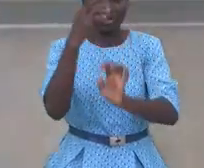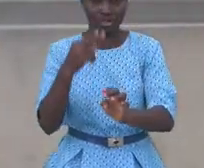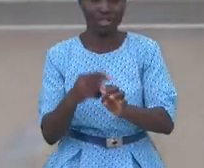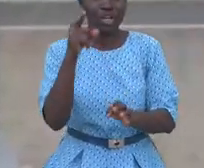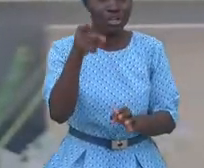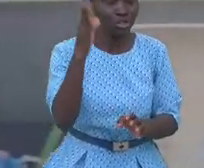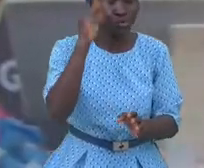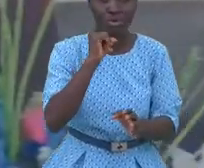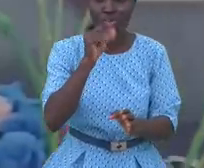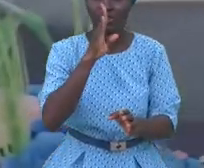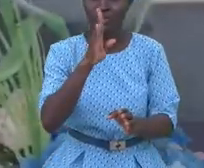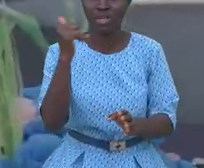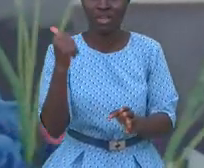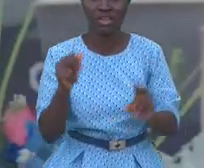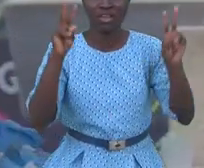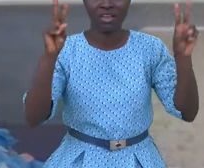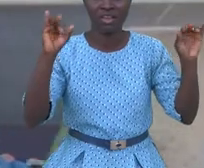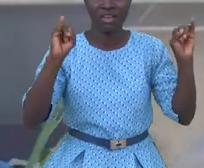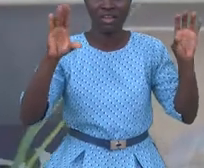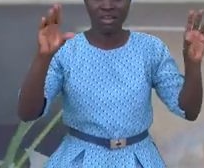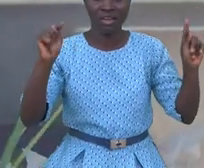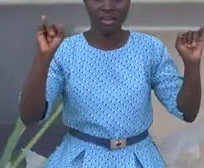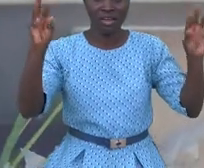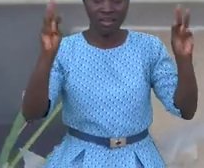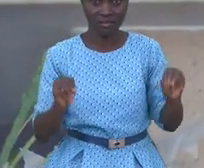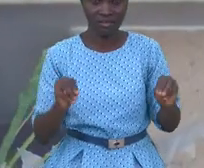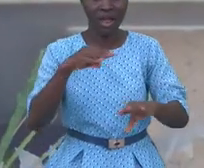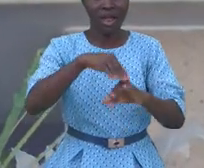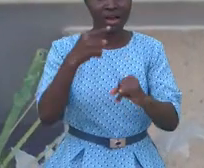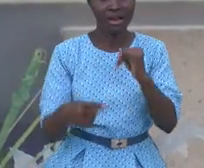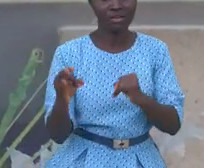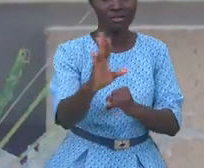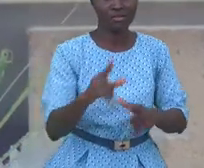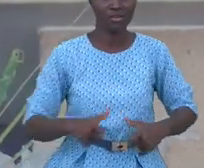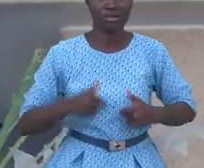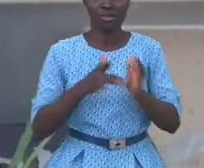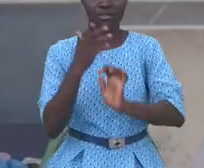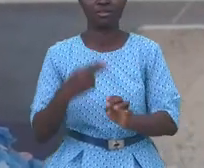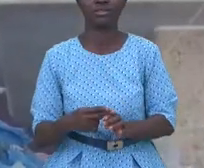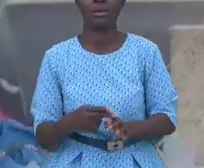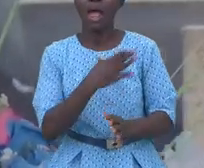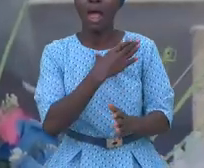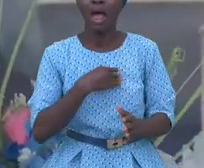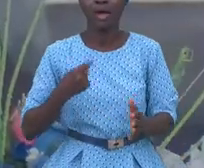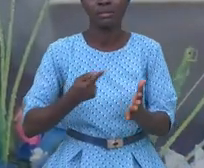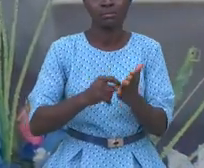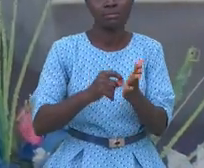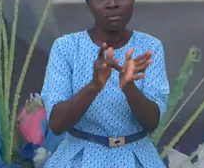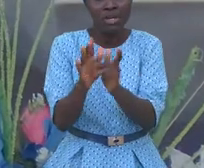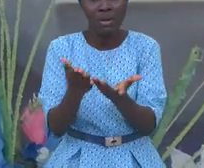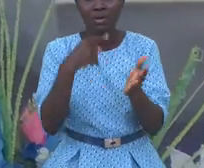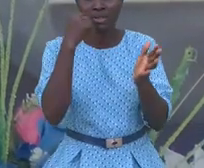the end of your days. A bench, and the record says he destroyed more